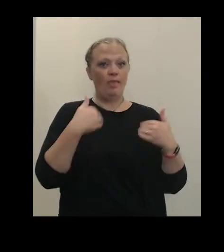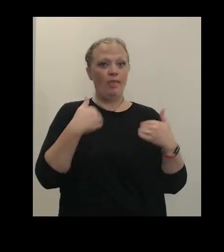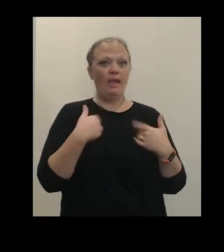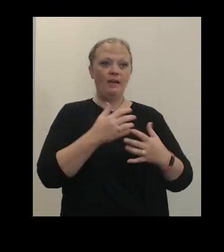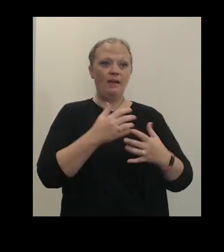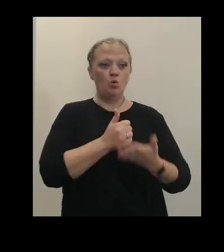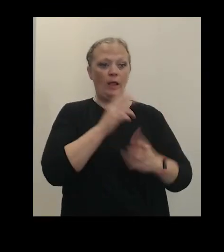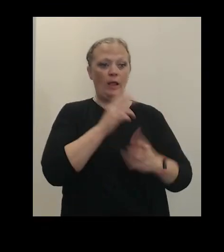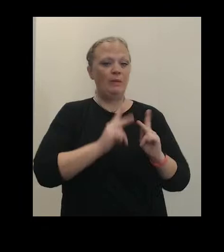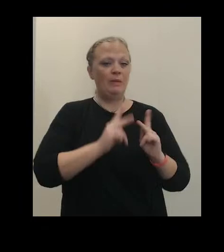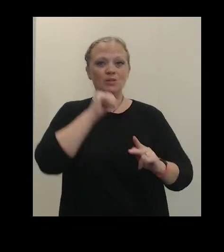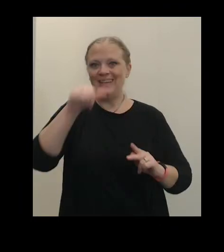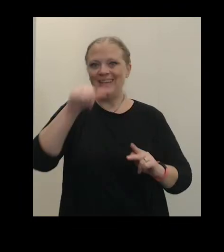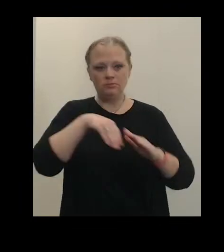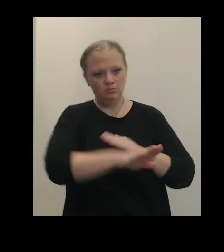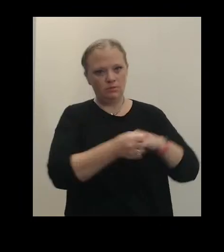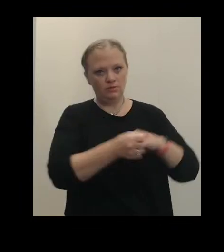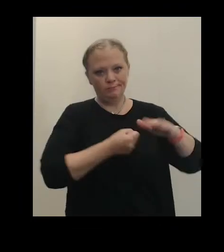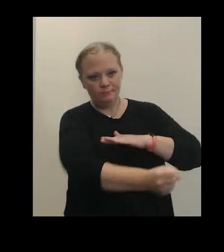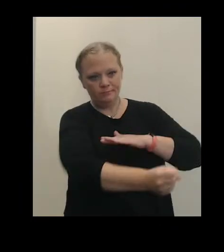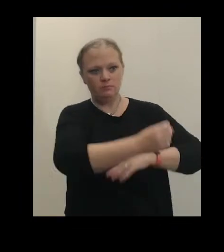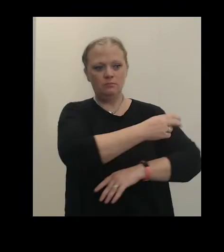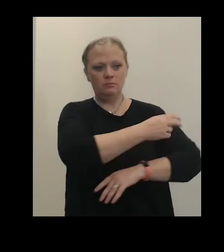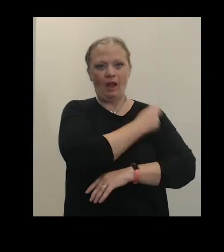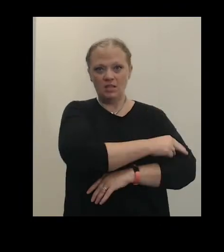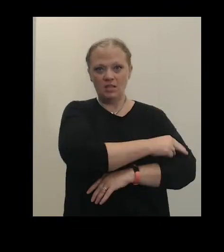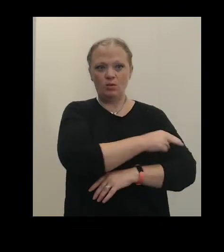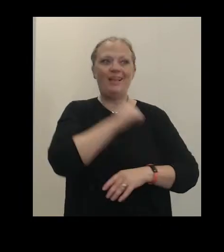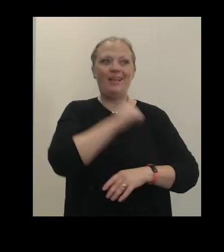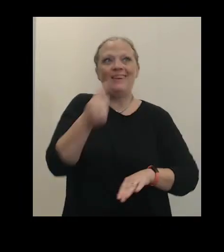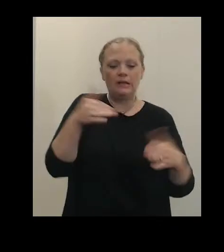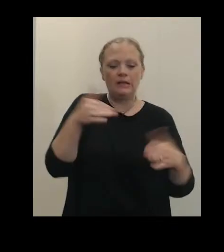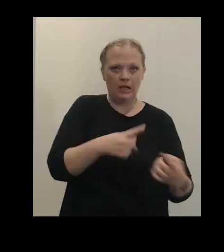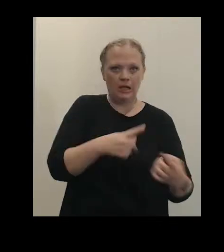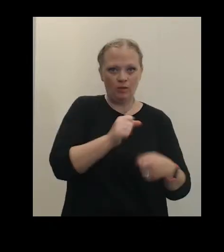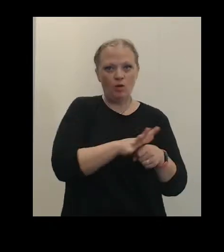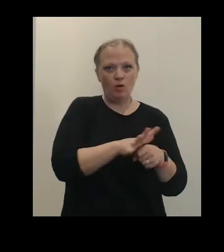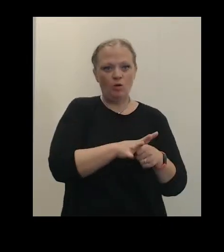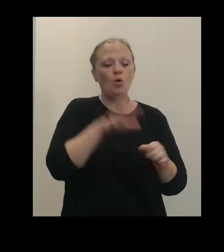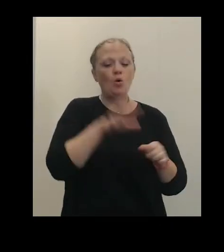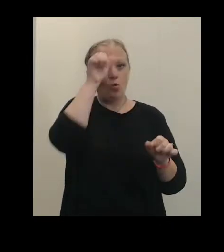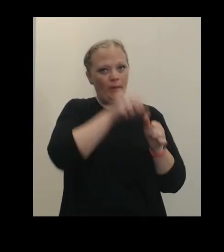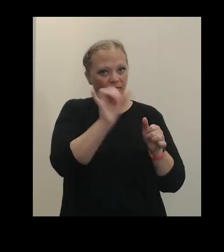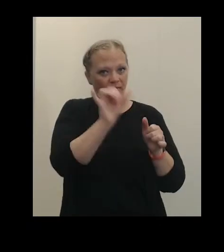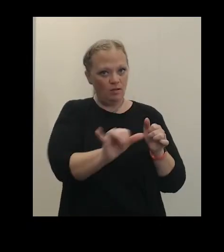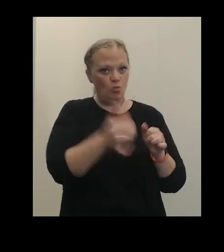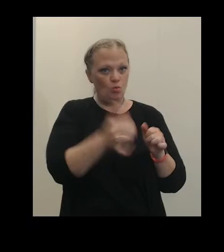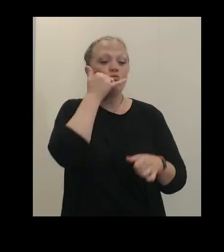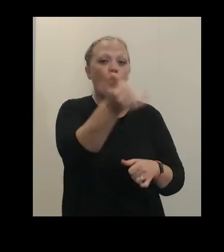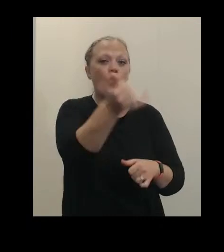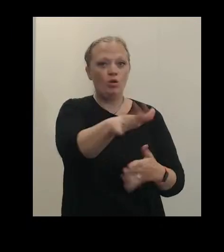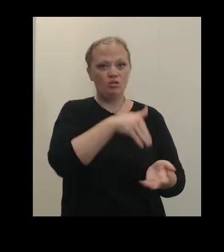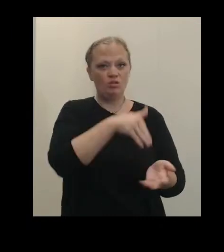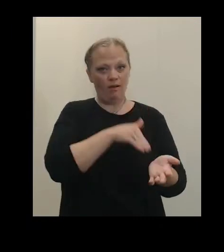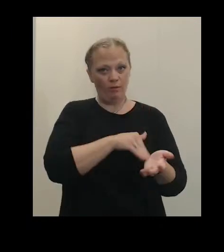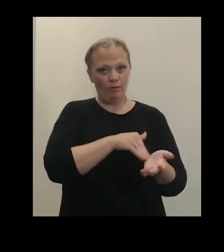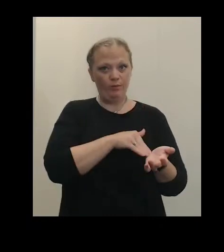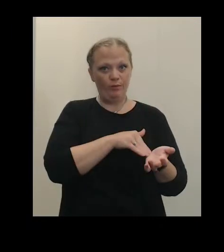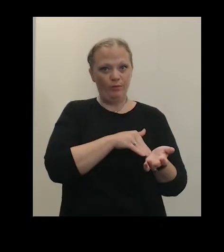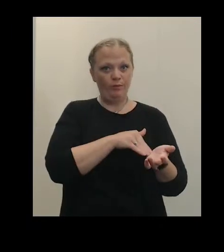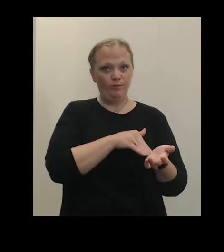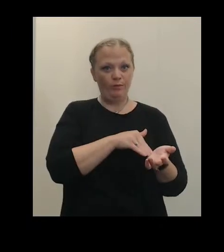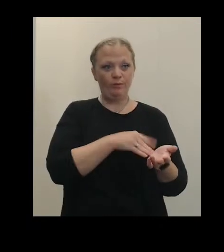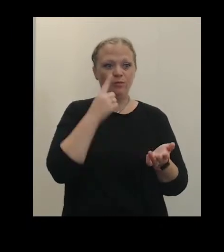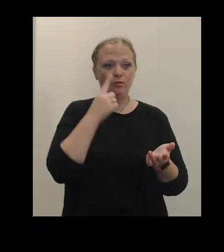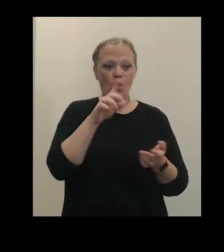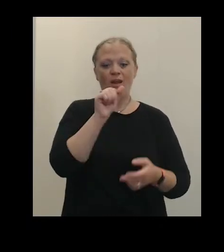the hospital and potentially dying from COVID-19. So that's also another thing to remember. You call your healthcare provider for